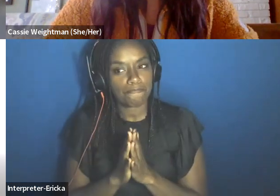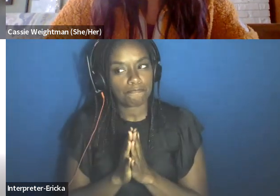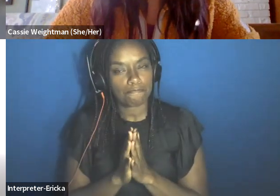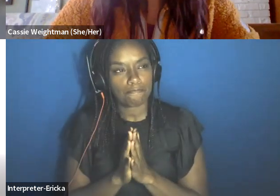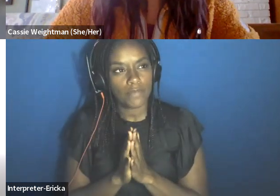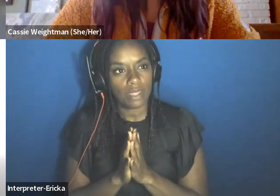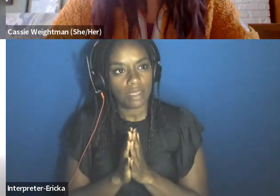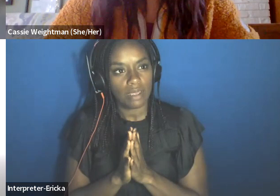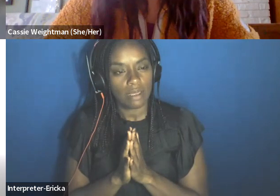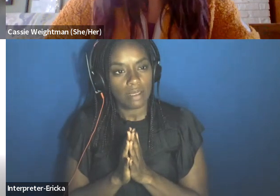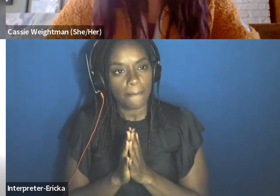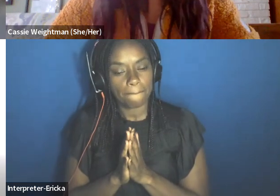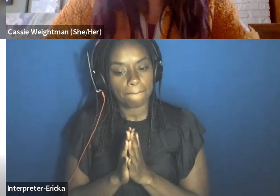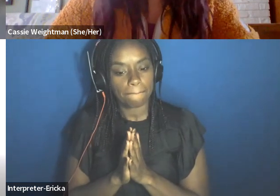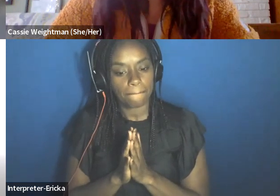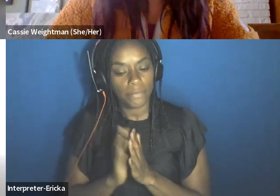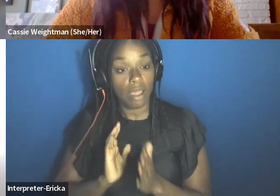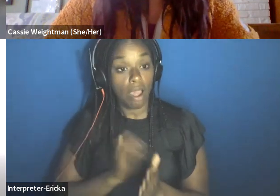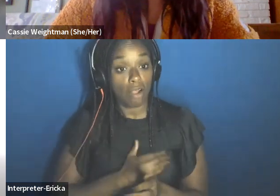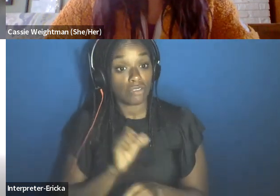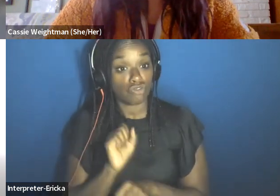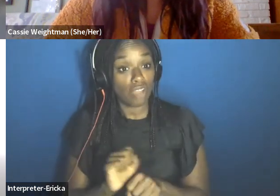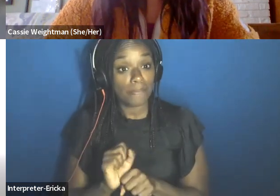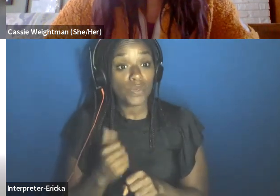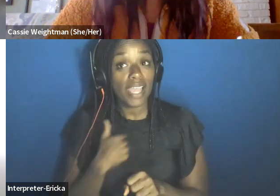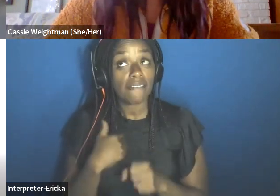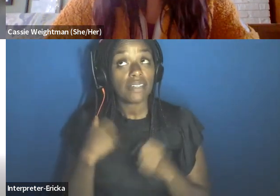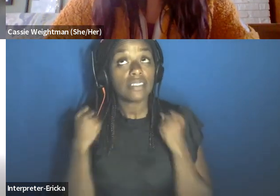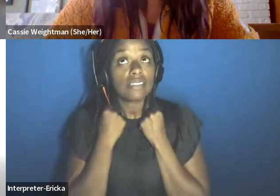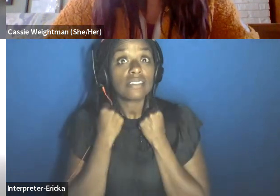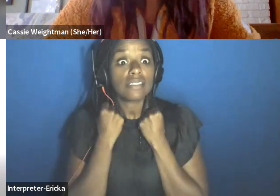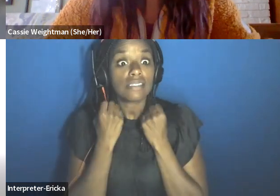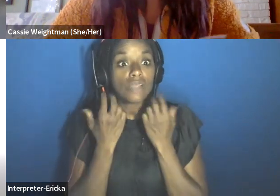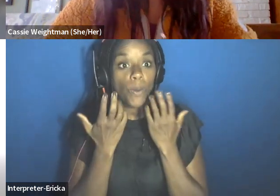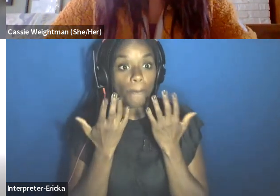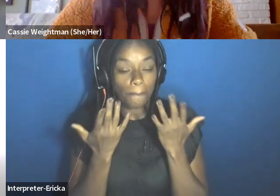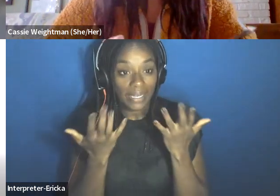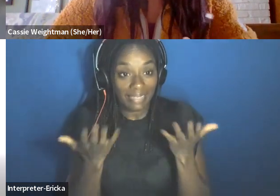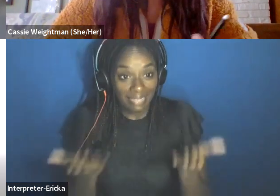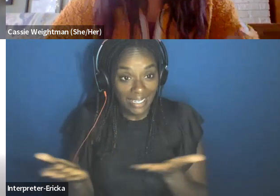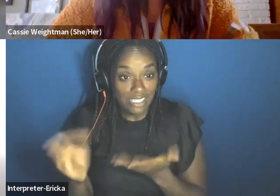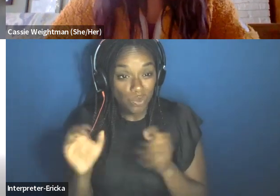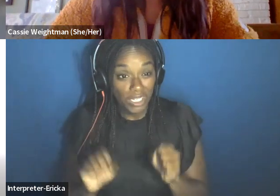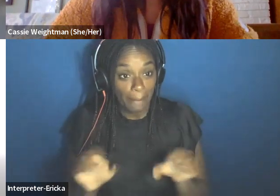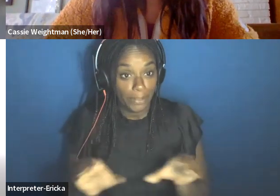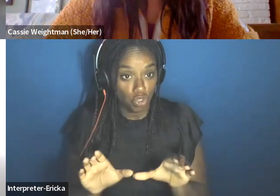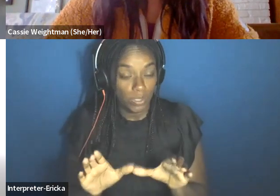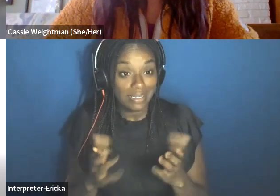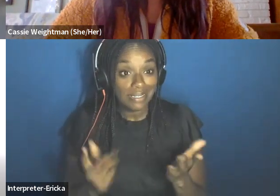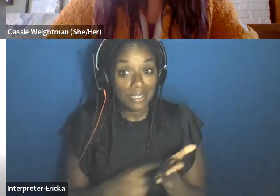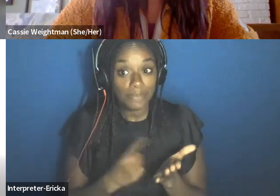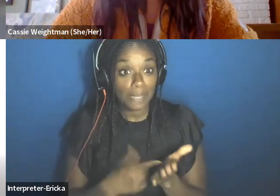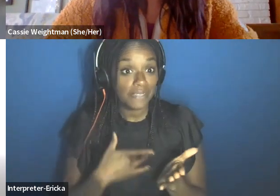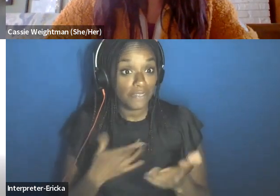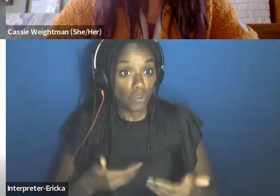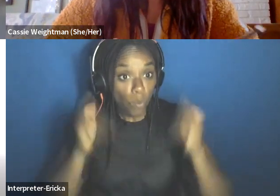about our jobs, there's so many things that we could be doing. I don't know about you guys, but it's overwhelming. If you think about all the things you could be doing to